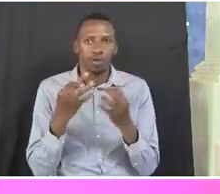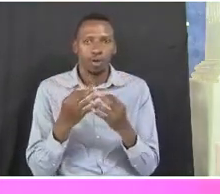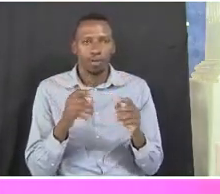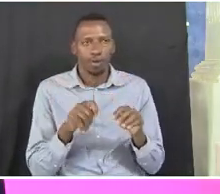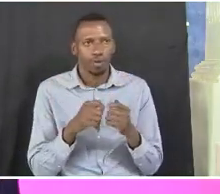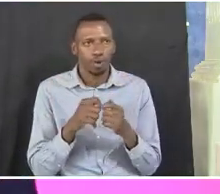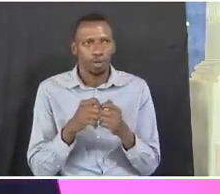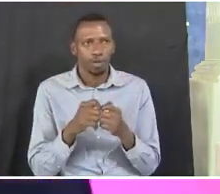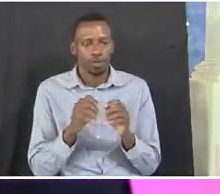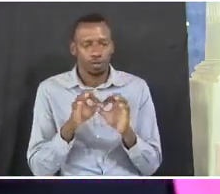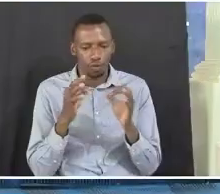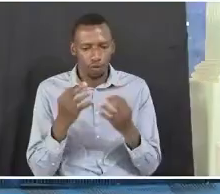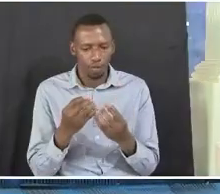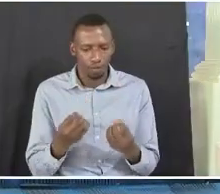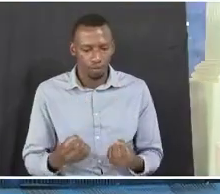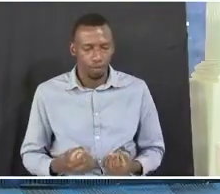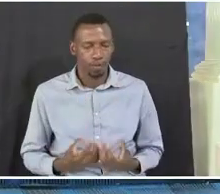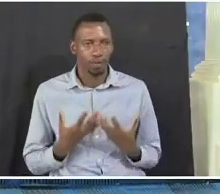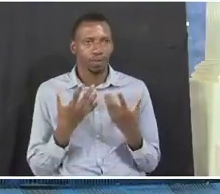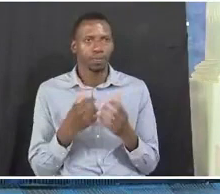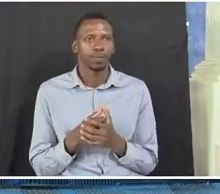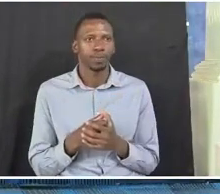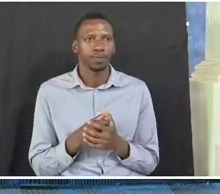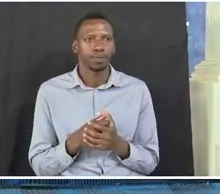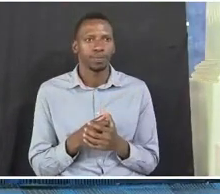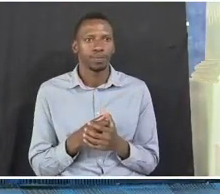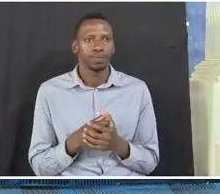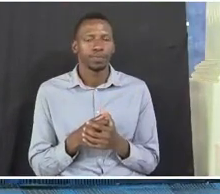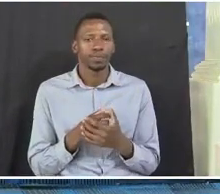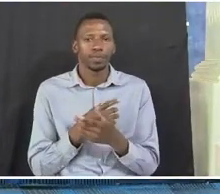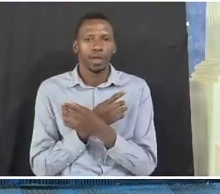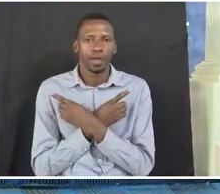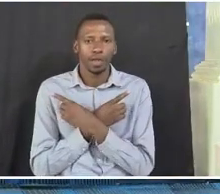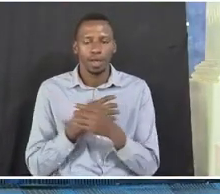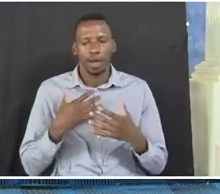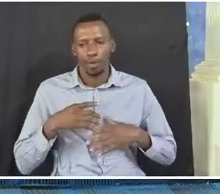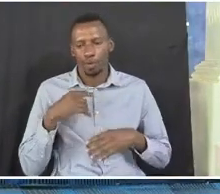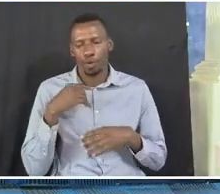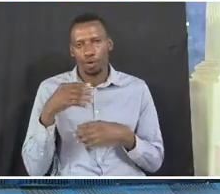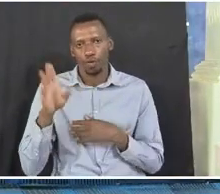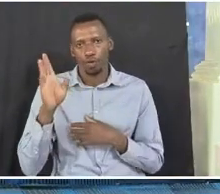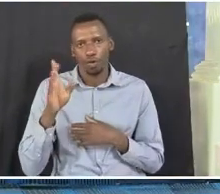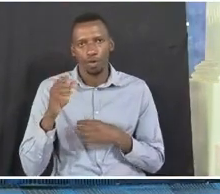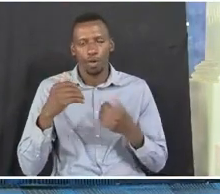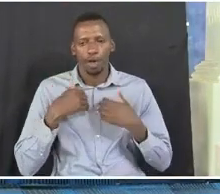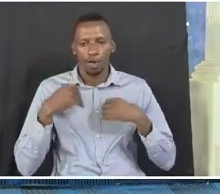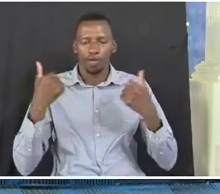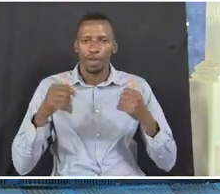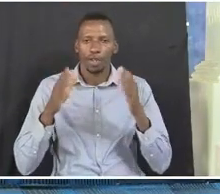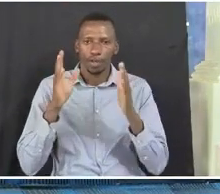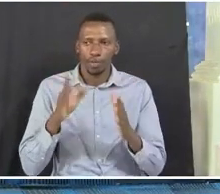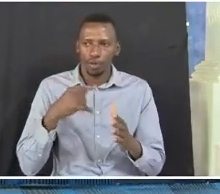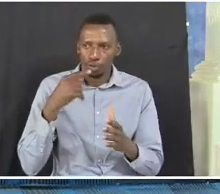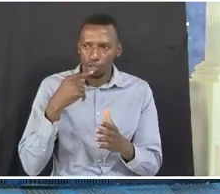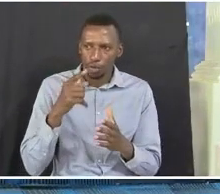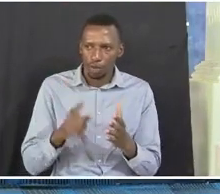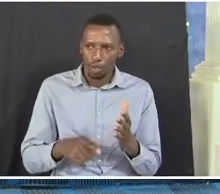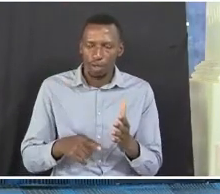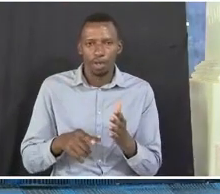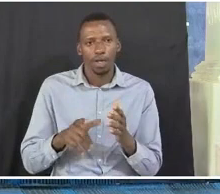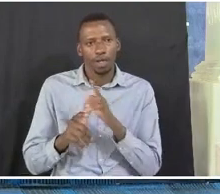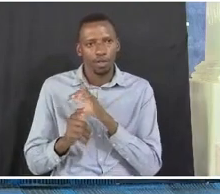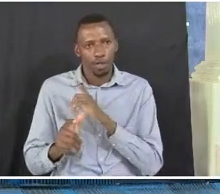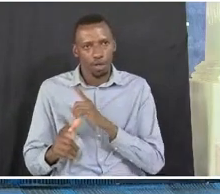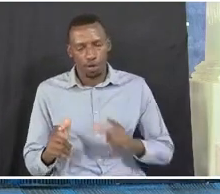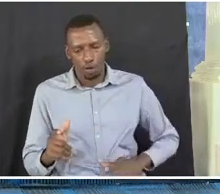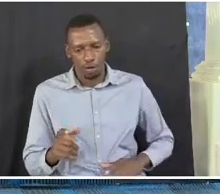family revival. Dear people of God, is there anyone who could say, my dear Lord, for sure I have seen